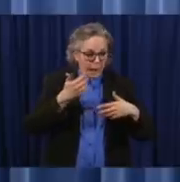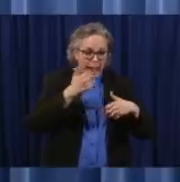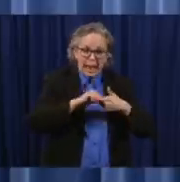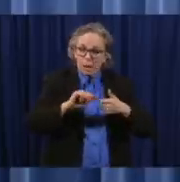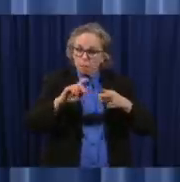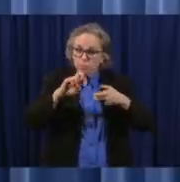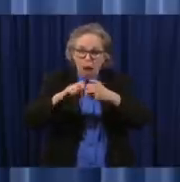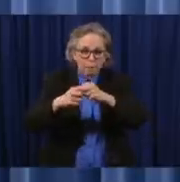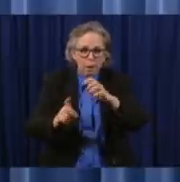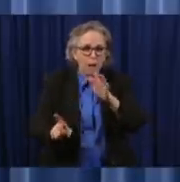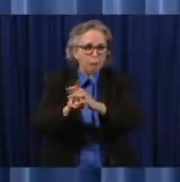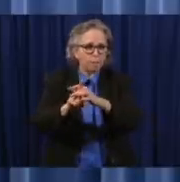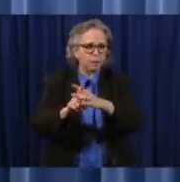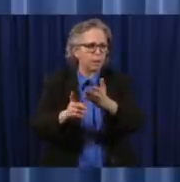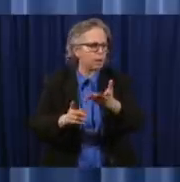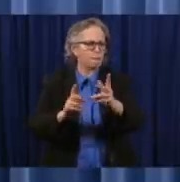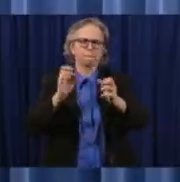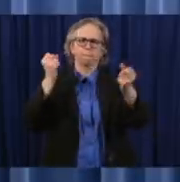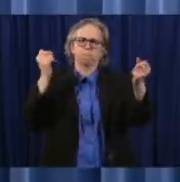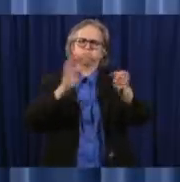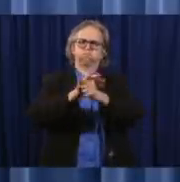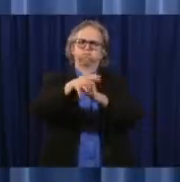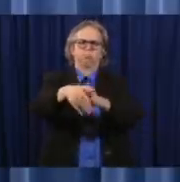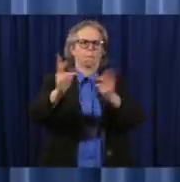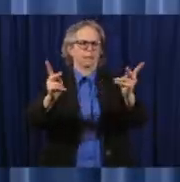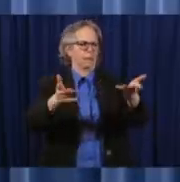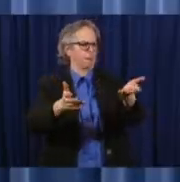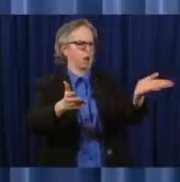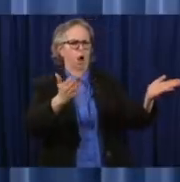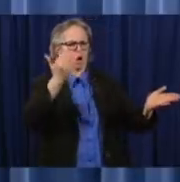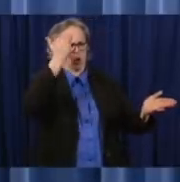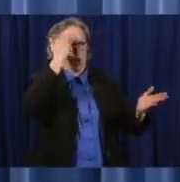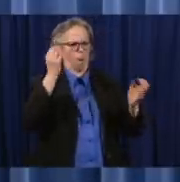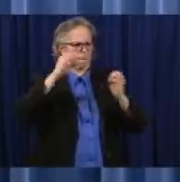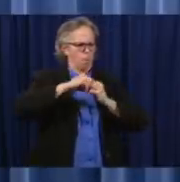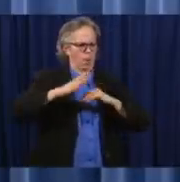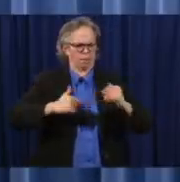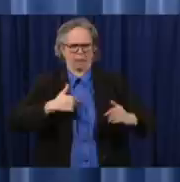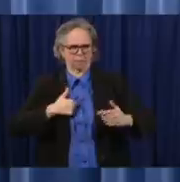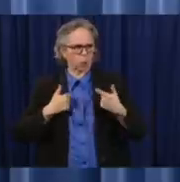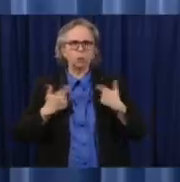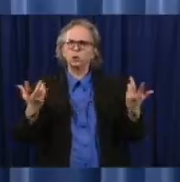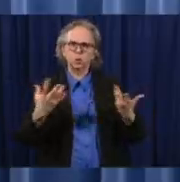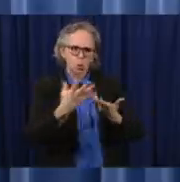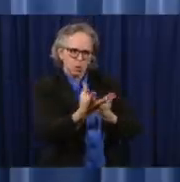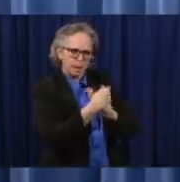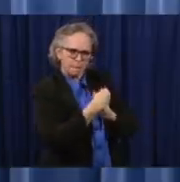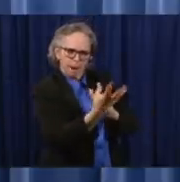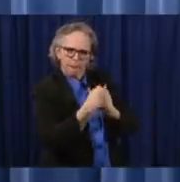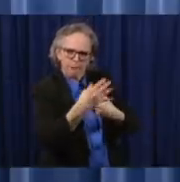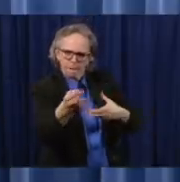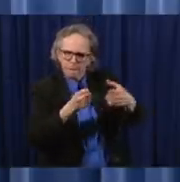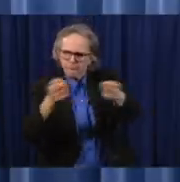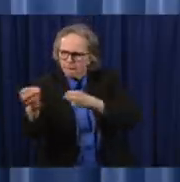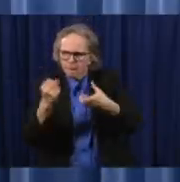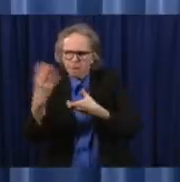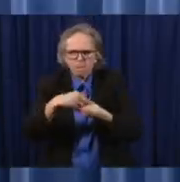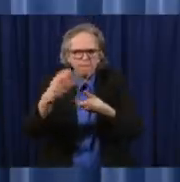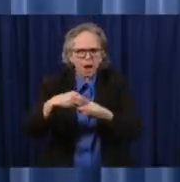more than we do about this particular area, and we need to gather them together and get some